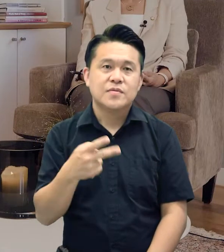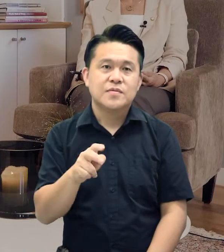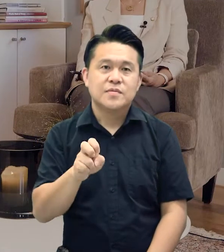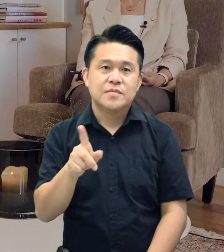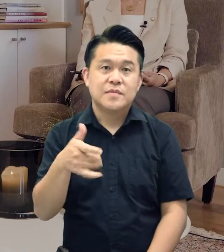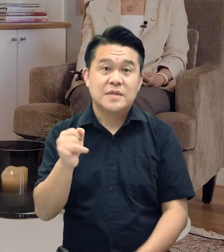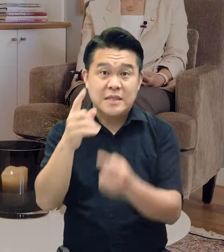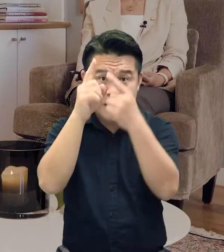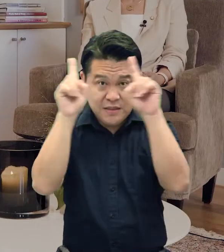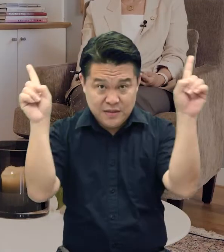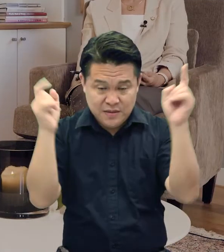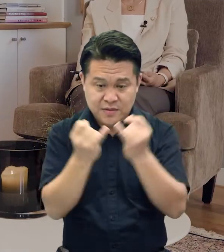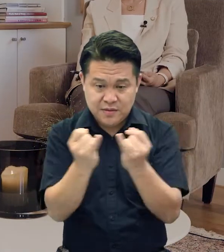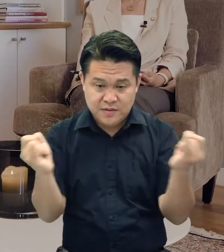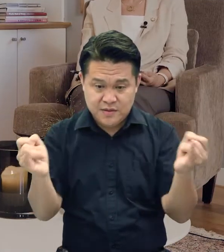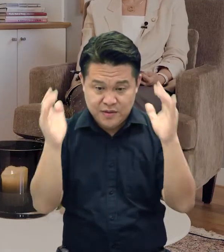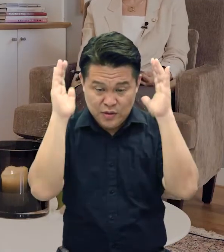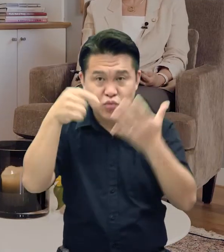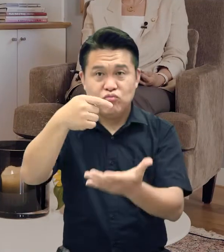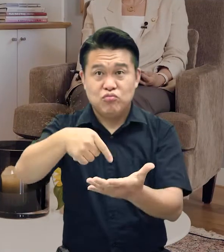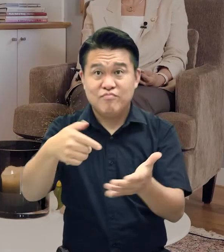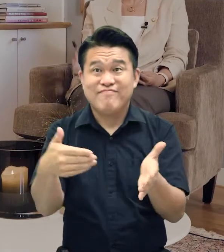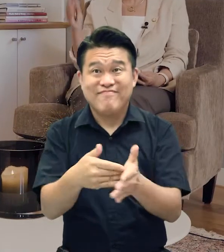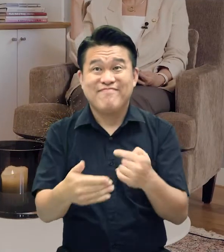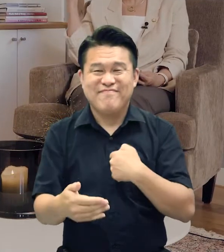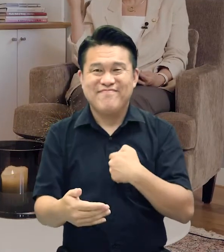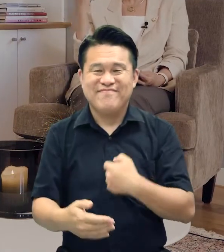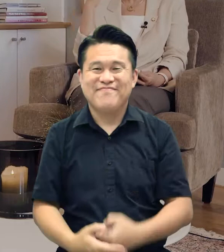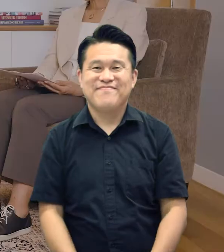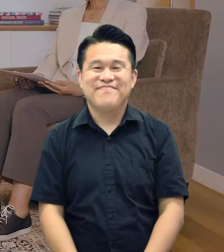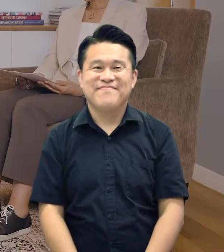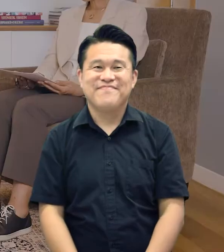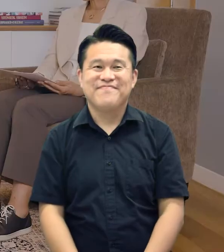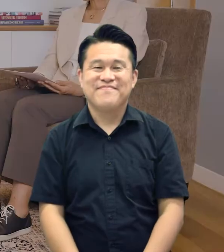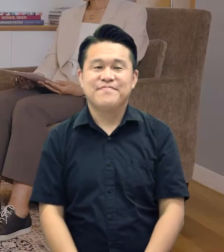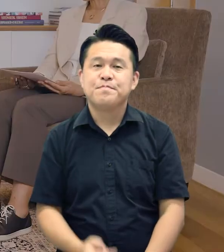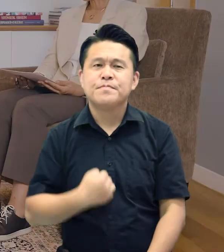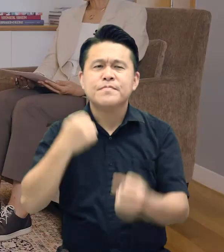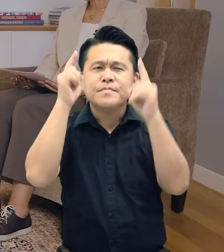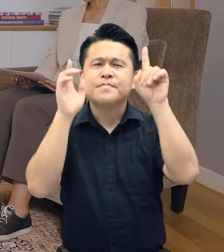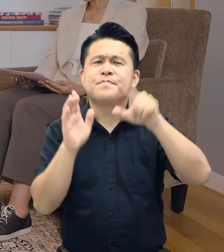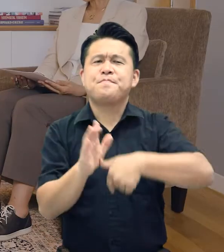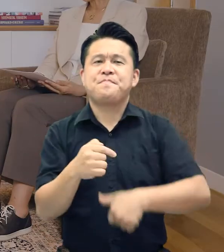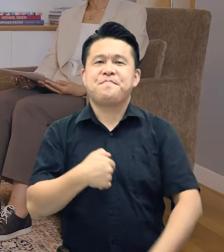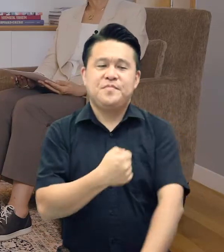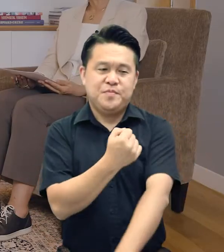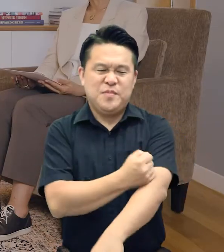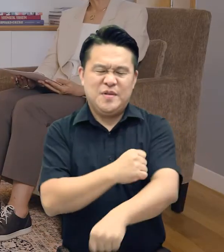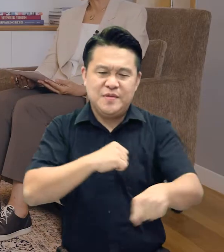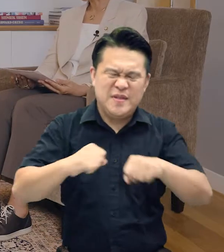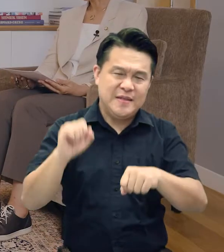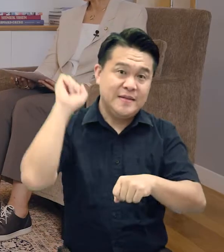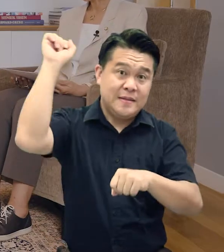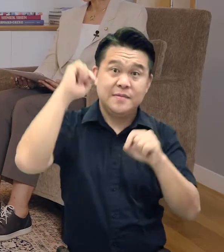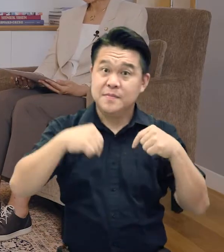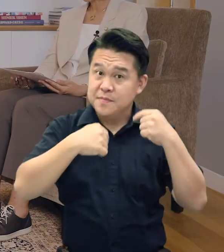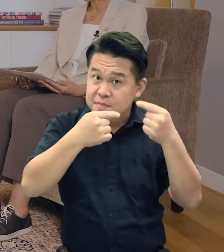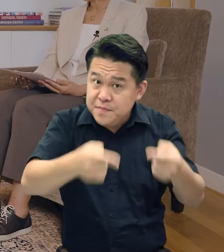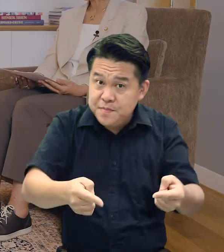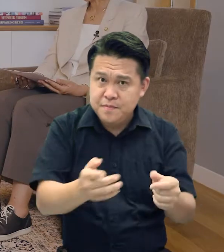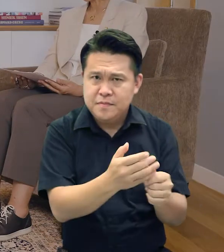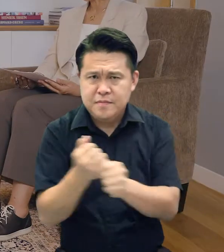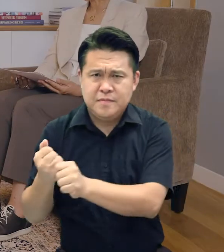was a professor of women's studies at Myeongji University in Seoul. Let me introduce my background a little bit. In